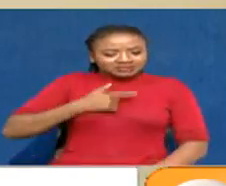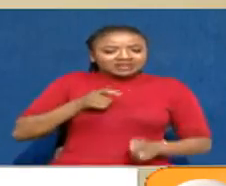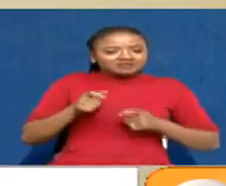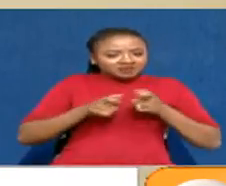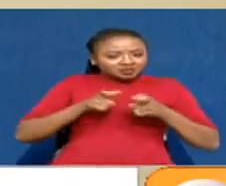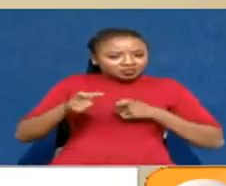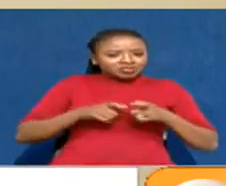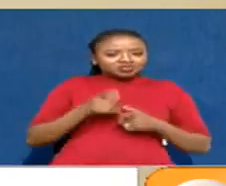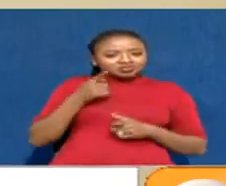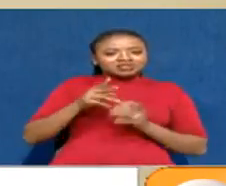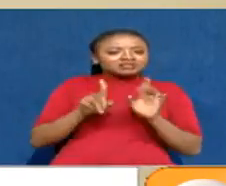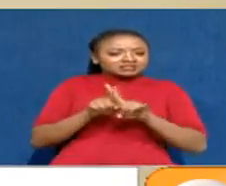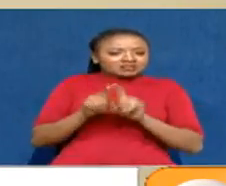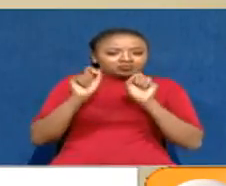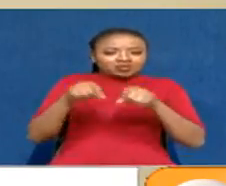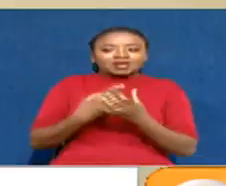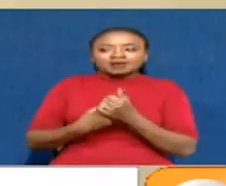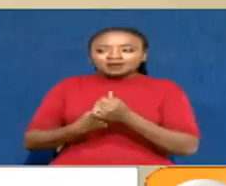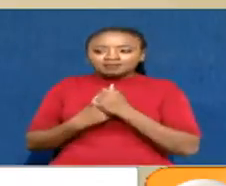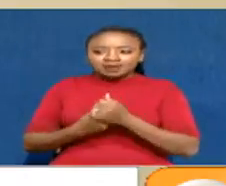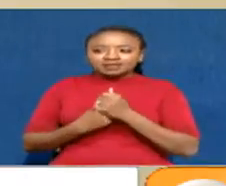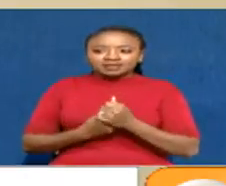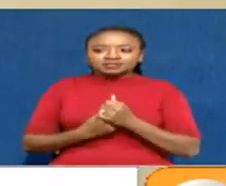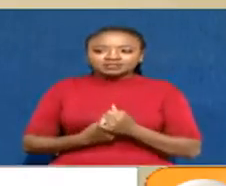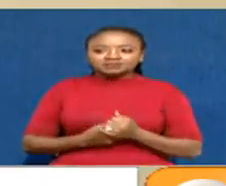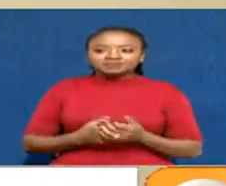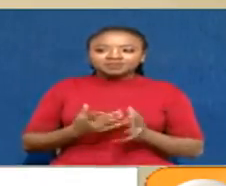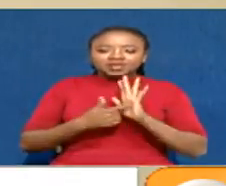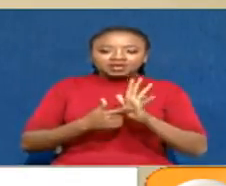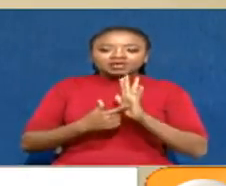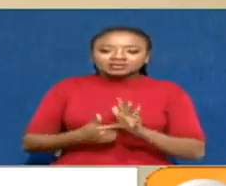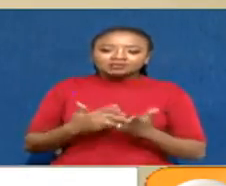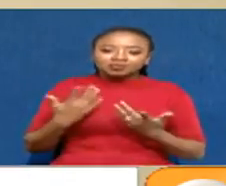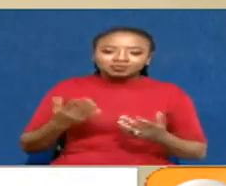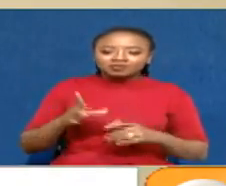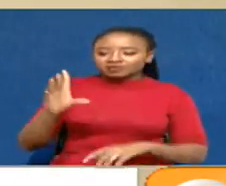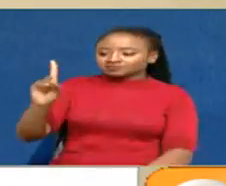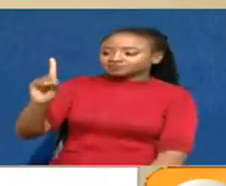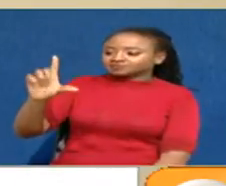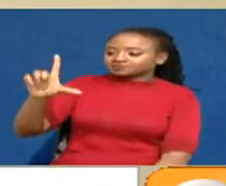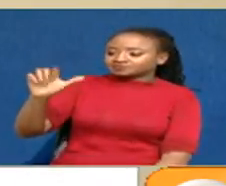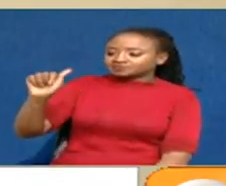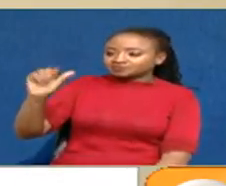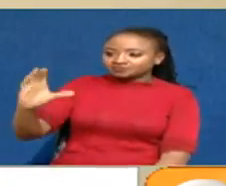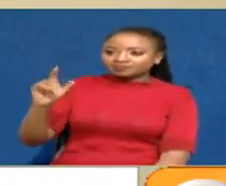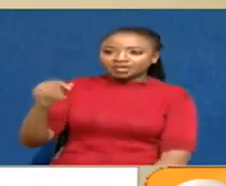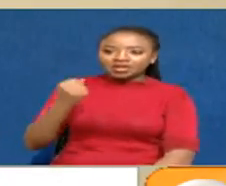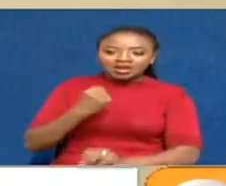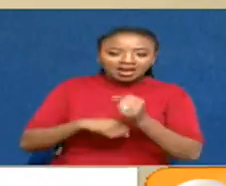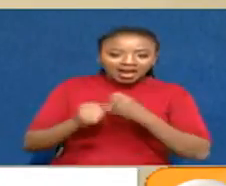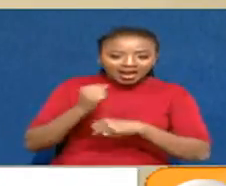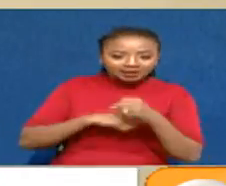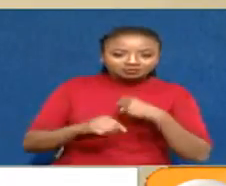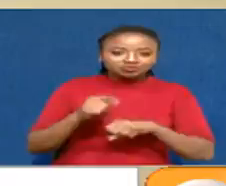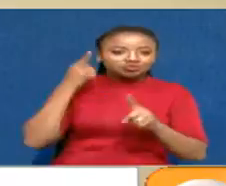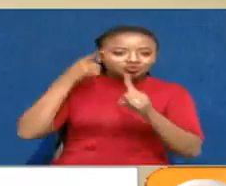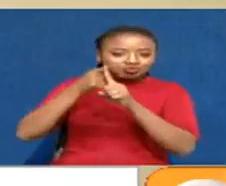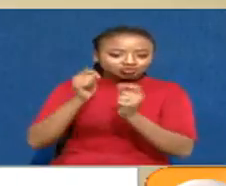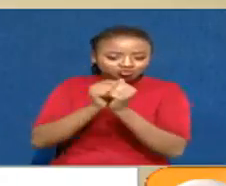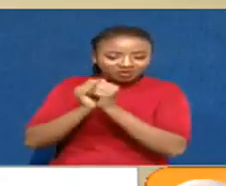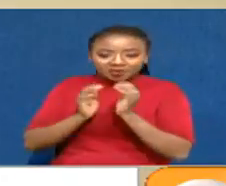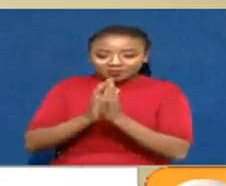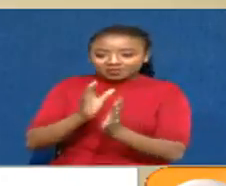of a partnership model, one where maybe someone like the Digital Lenders Association of Kenya is really acting in service of the Central